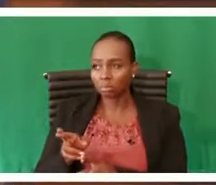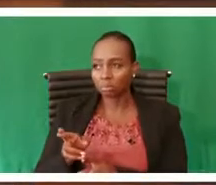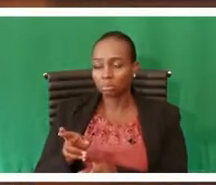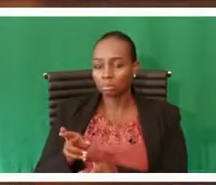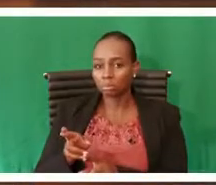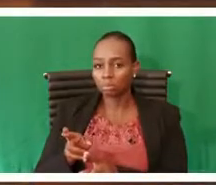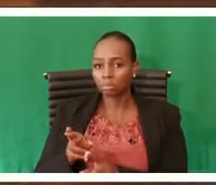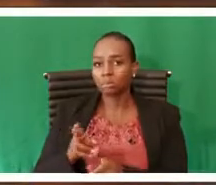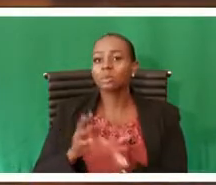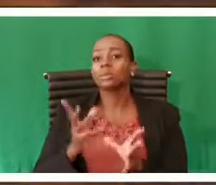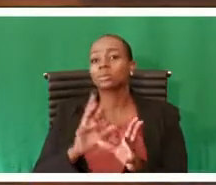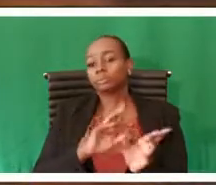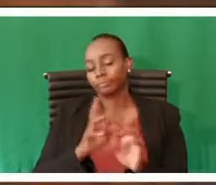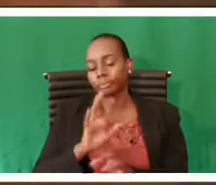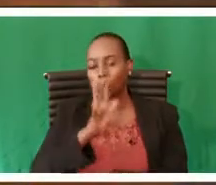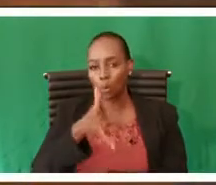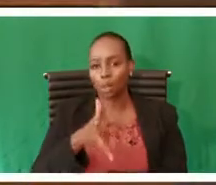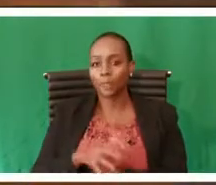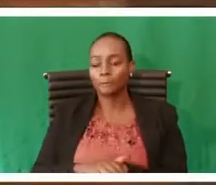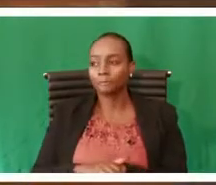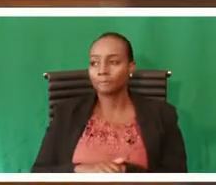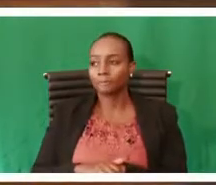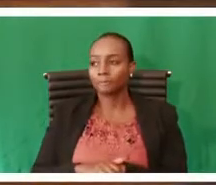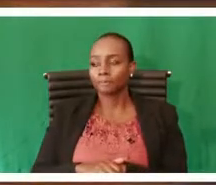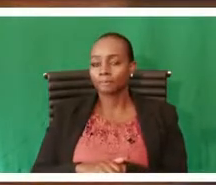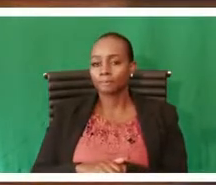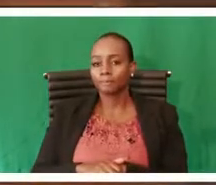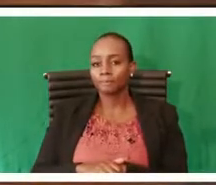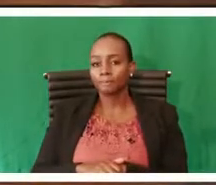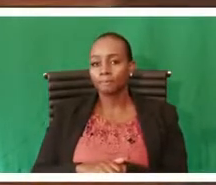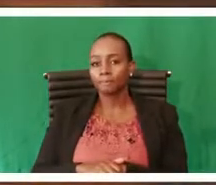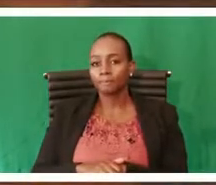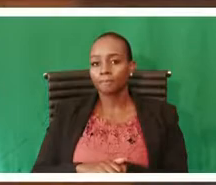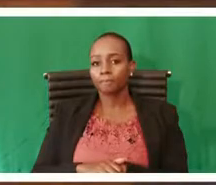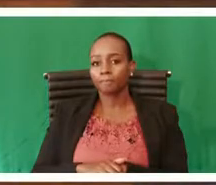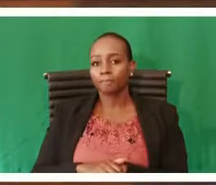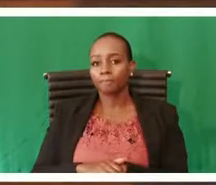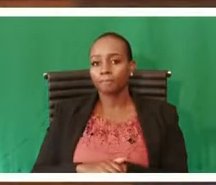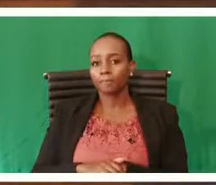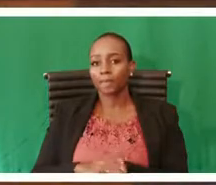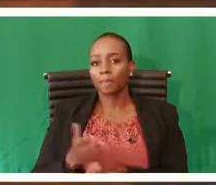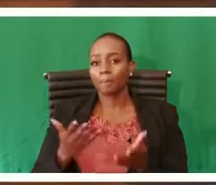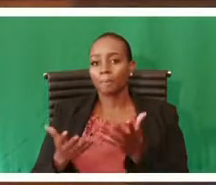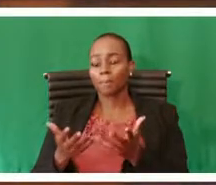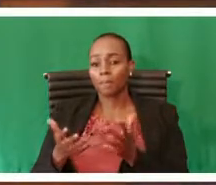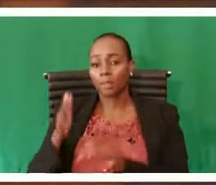You'll believe that. You would know that